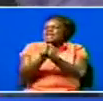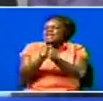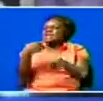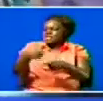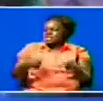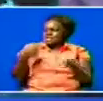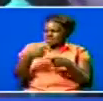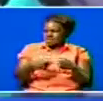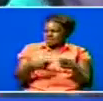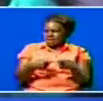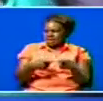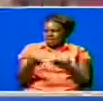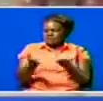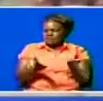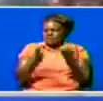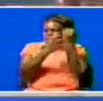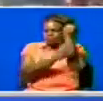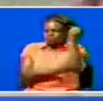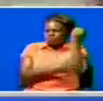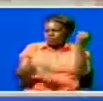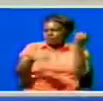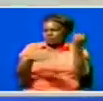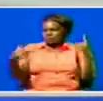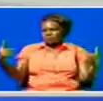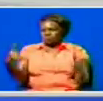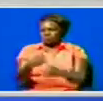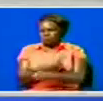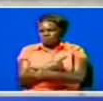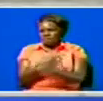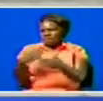facility that is to serve the poor, but to the contrary, has left them in